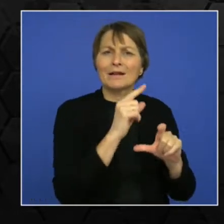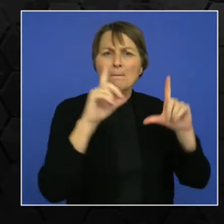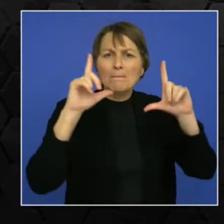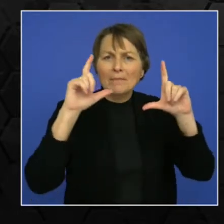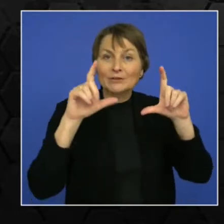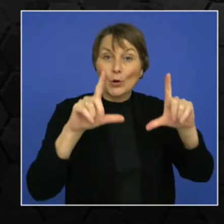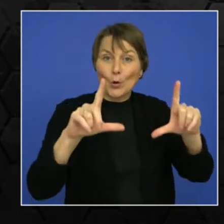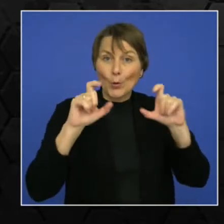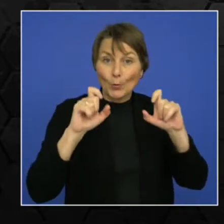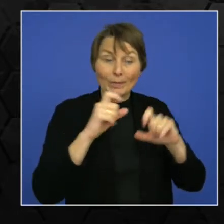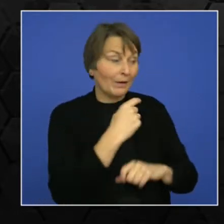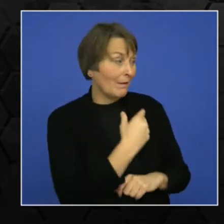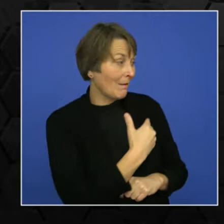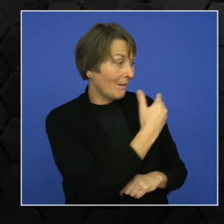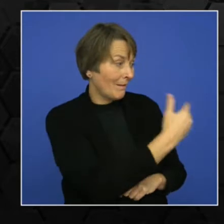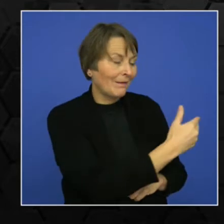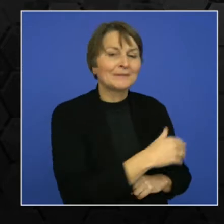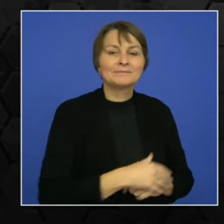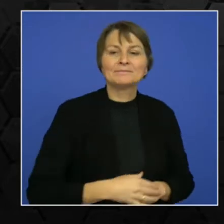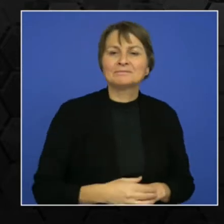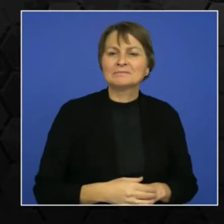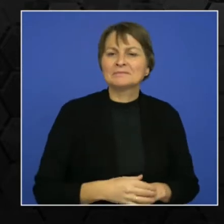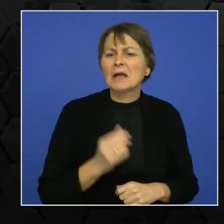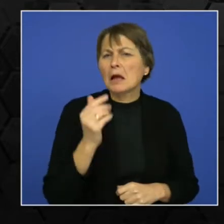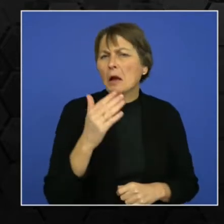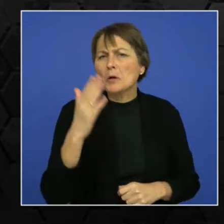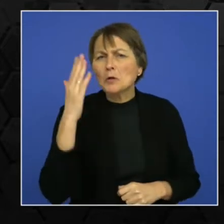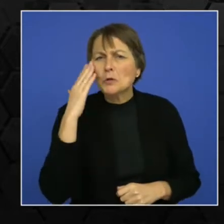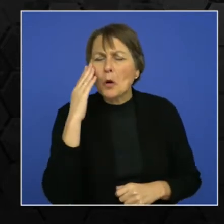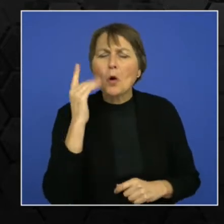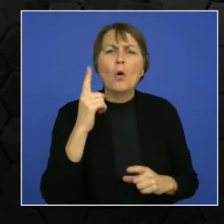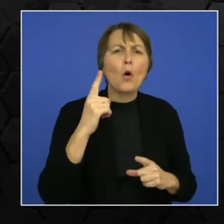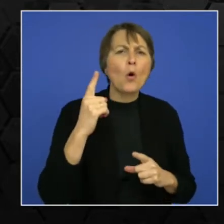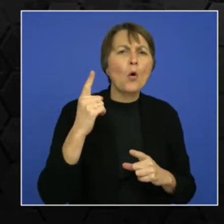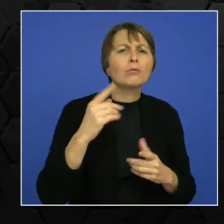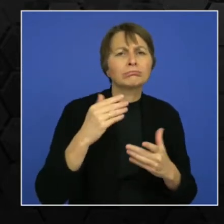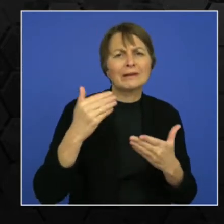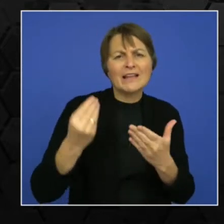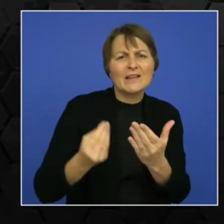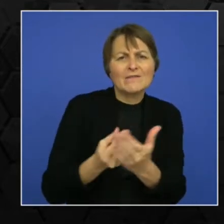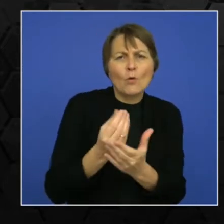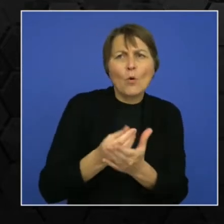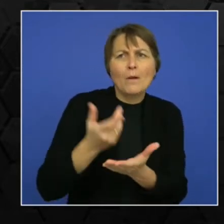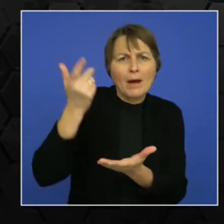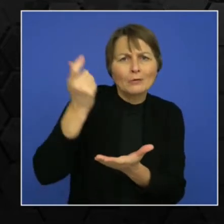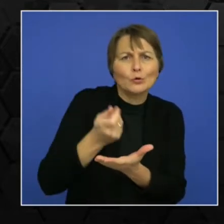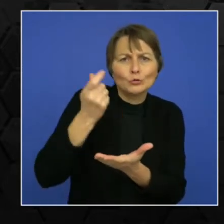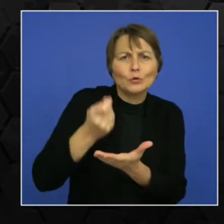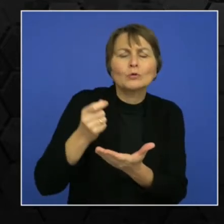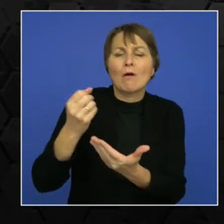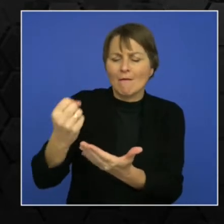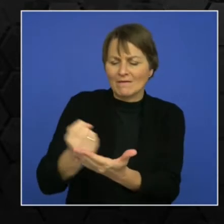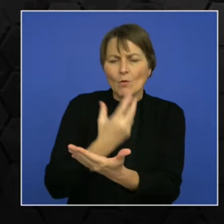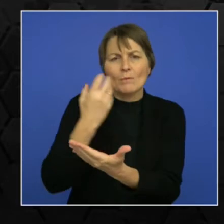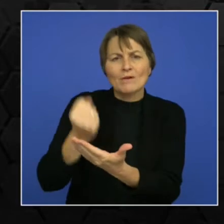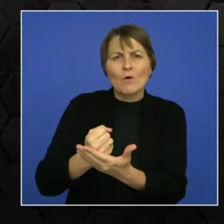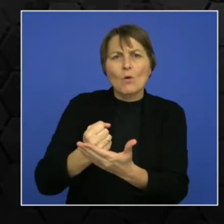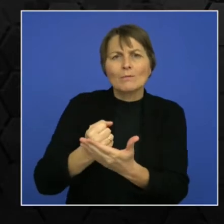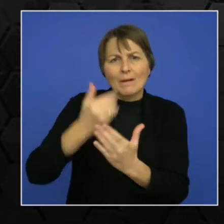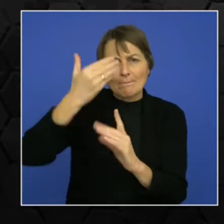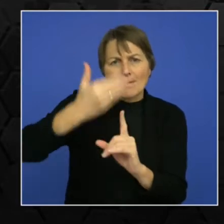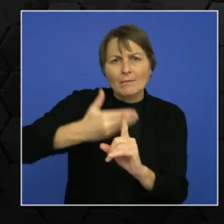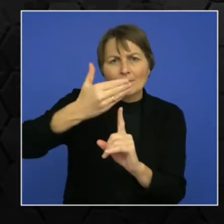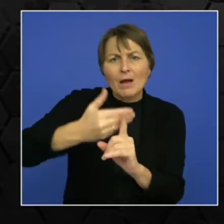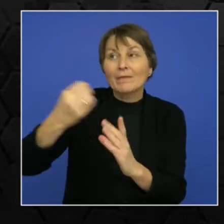the well-known newsletters so that we can subscribe them, etc. So these are some of the real-time applications which are